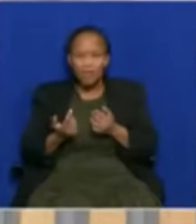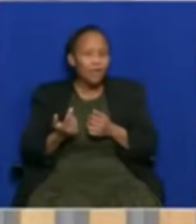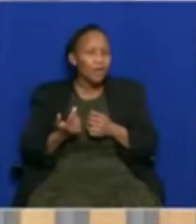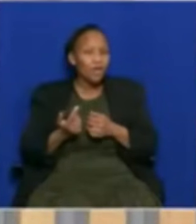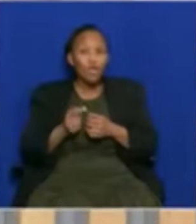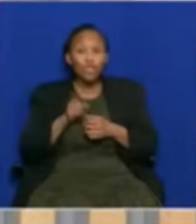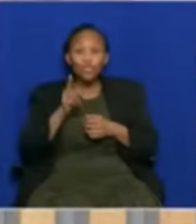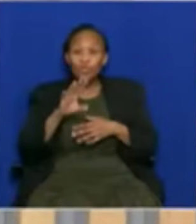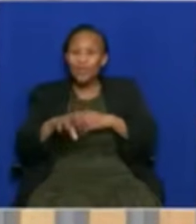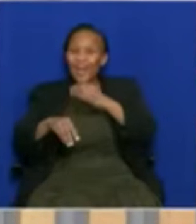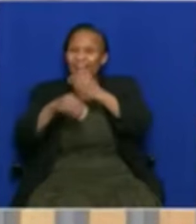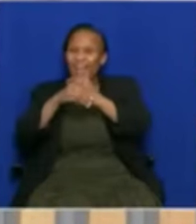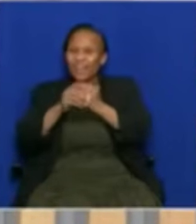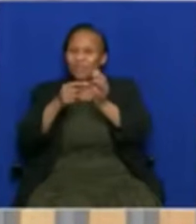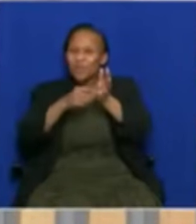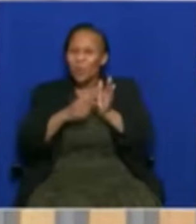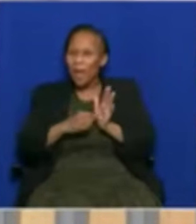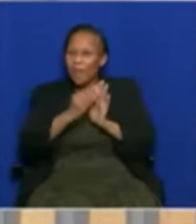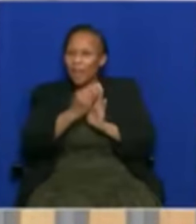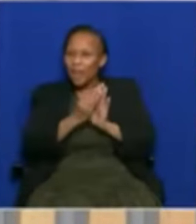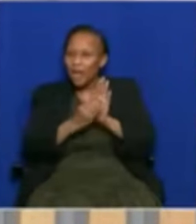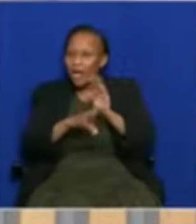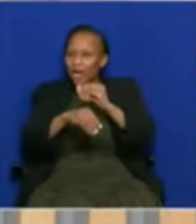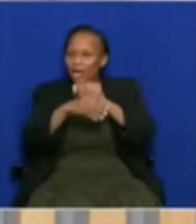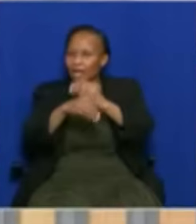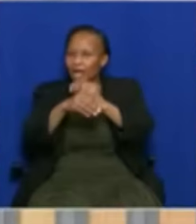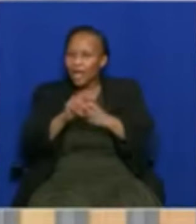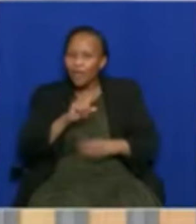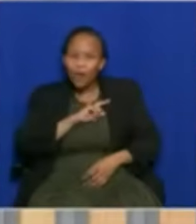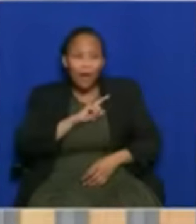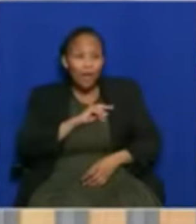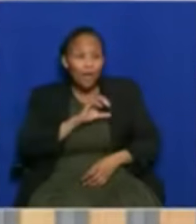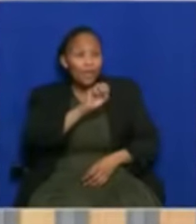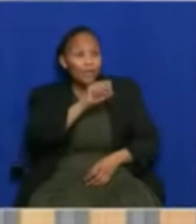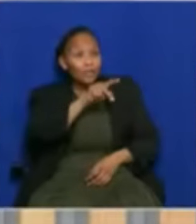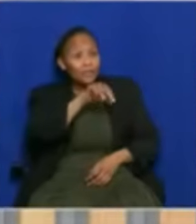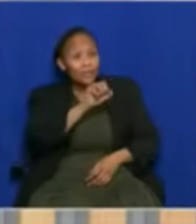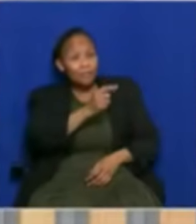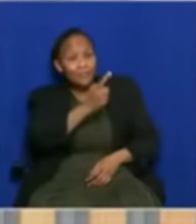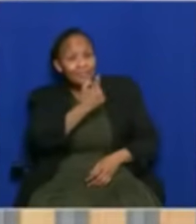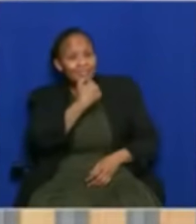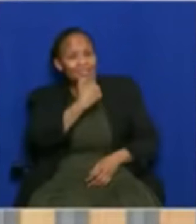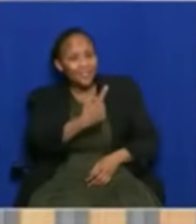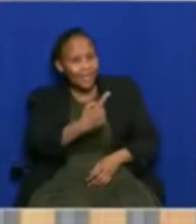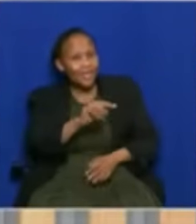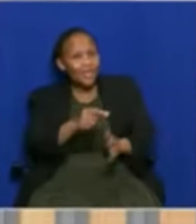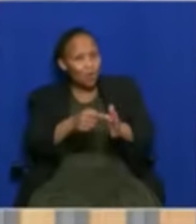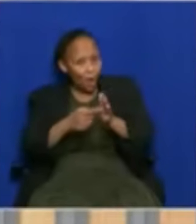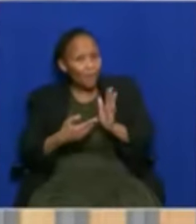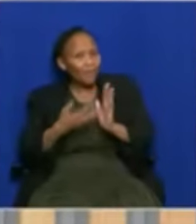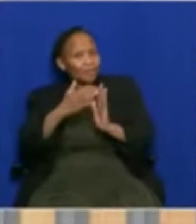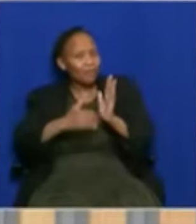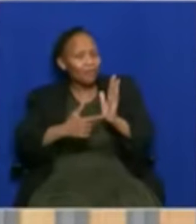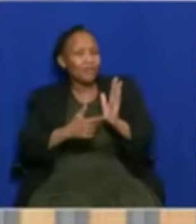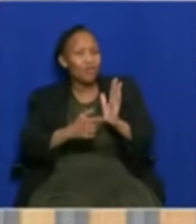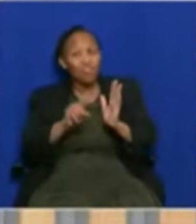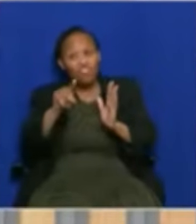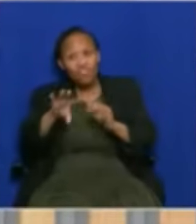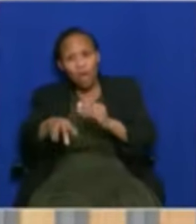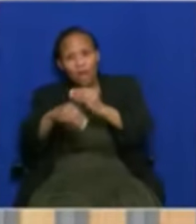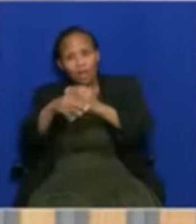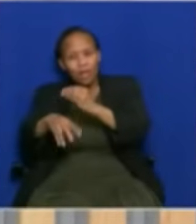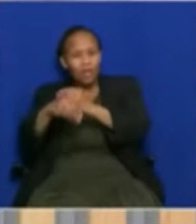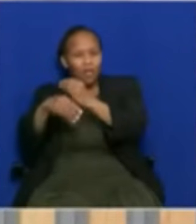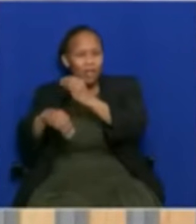Yes, what sir. sub says are the Yes. requirements and Yes. the core functions. Yes. Why do you want to add to what is already contained here?